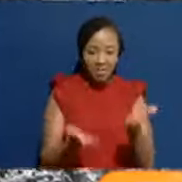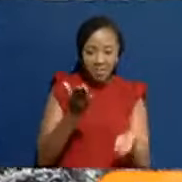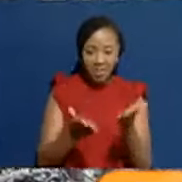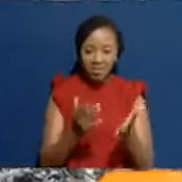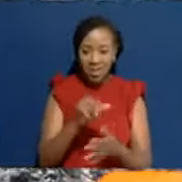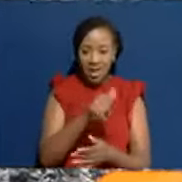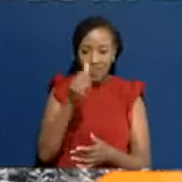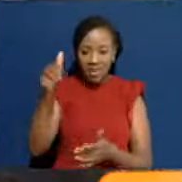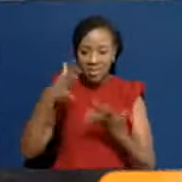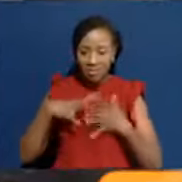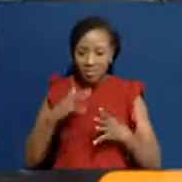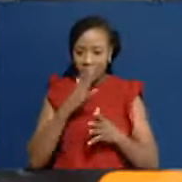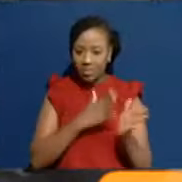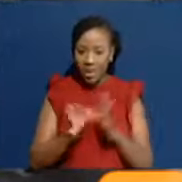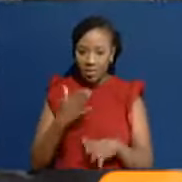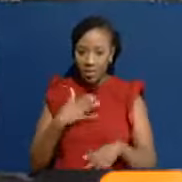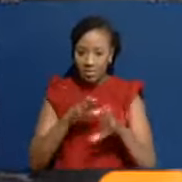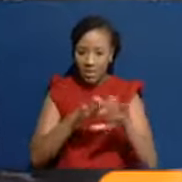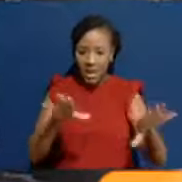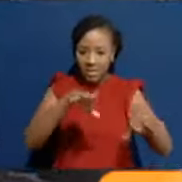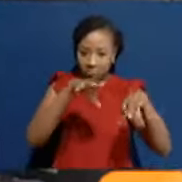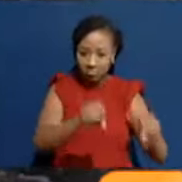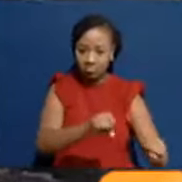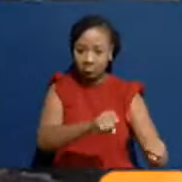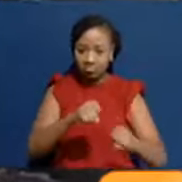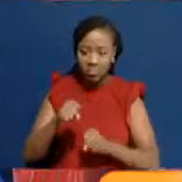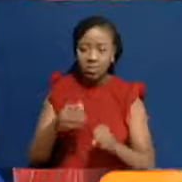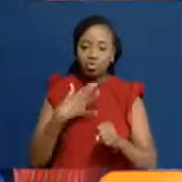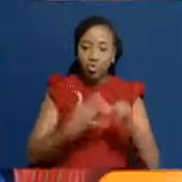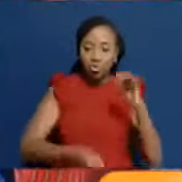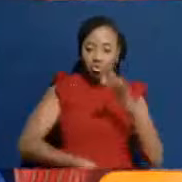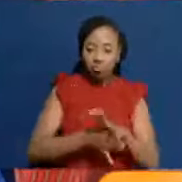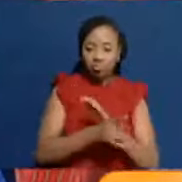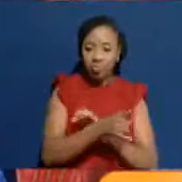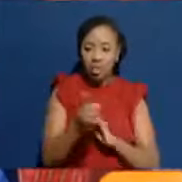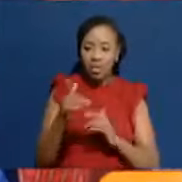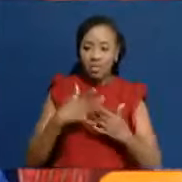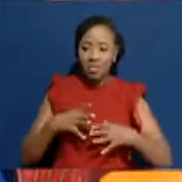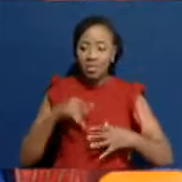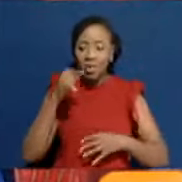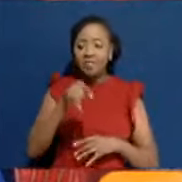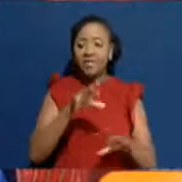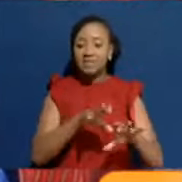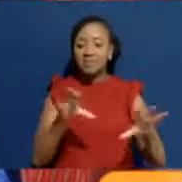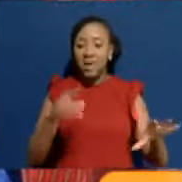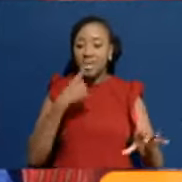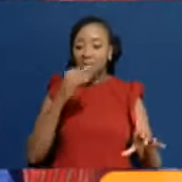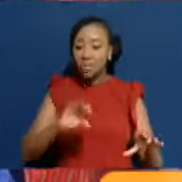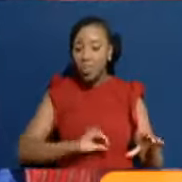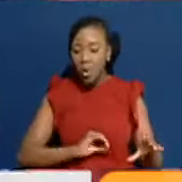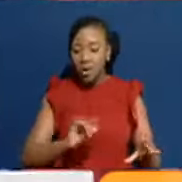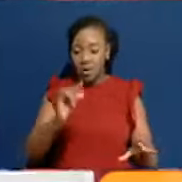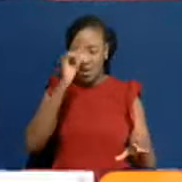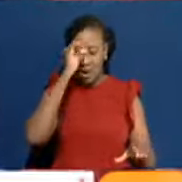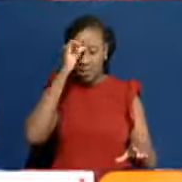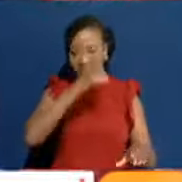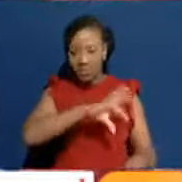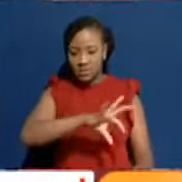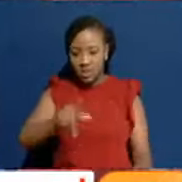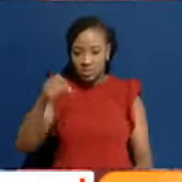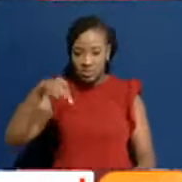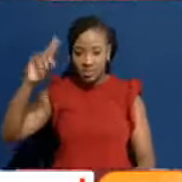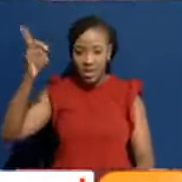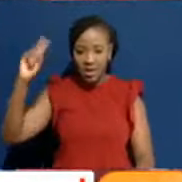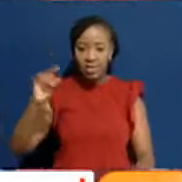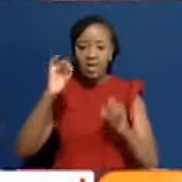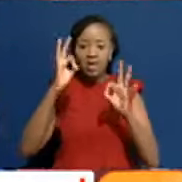unknown land grabbers to move them out of the area. Hii soko ni ya serikali, the county government. So mtu akitoka mahali anasema